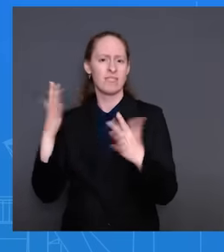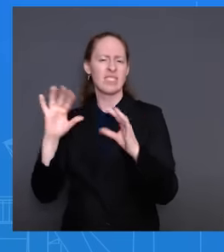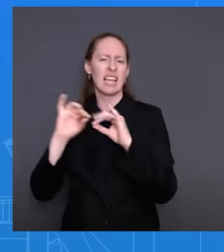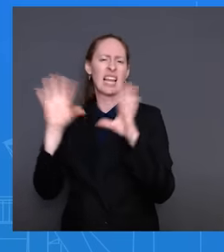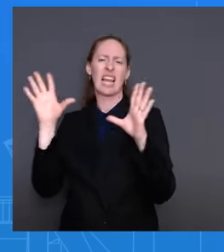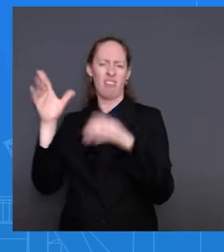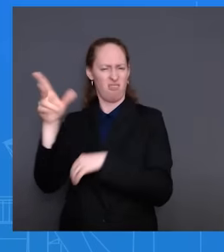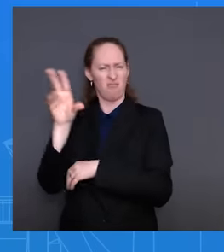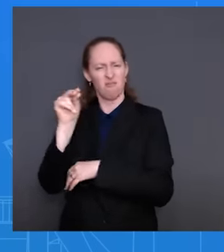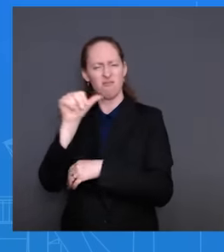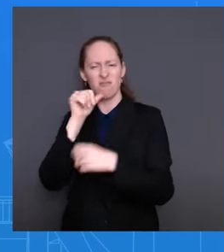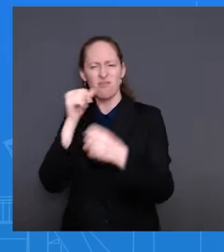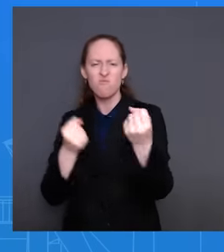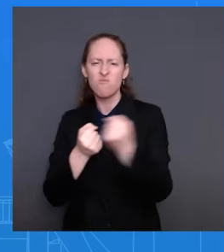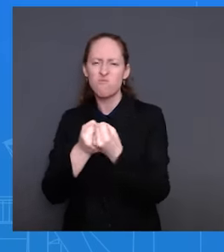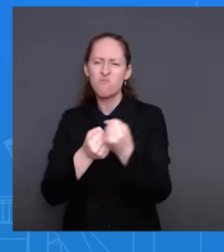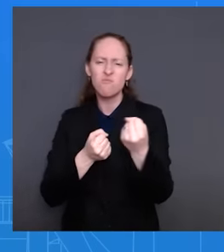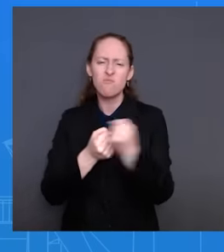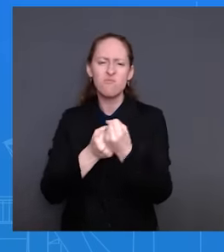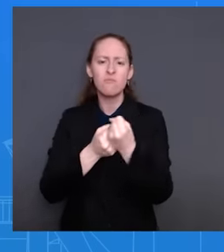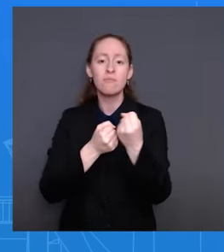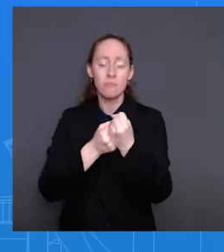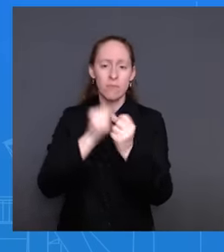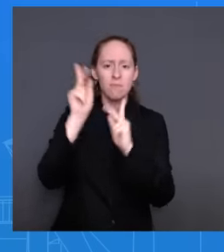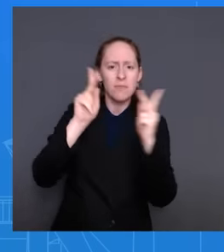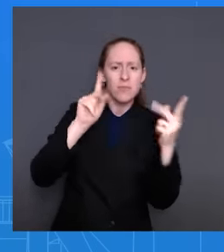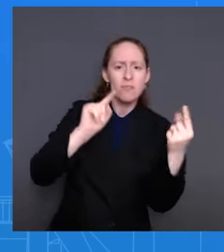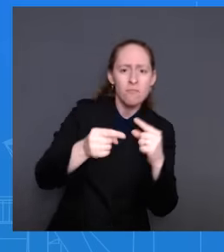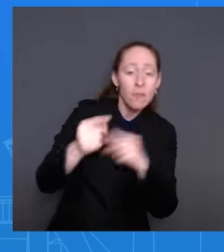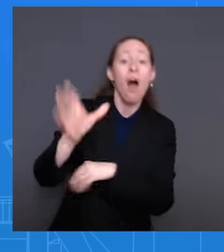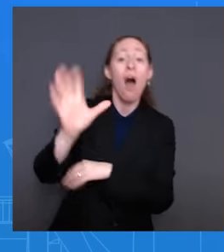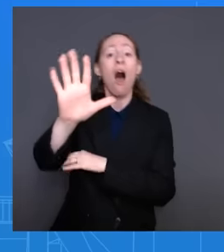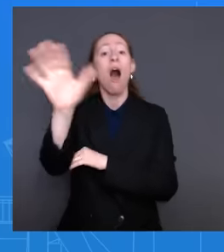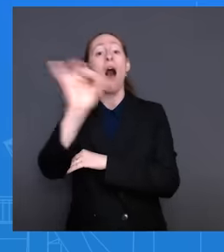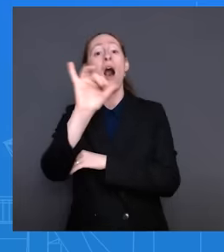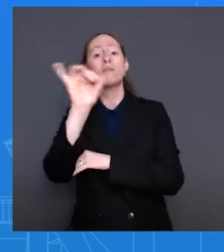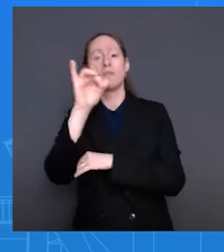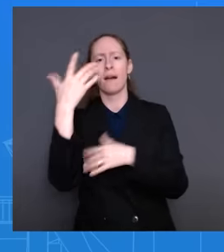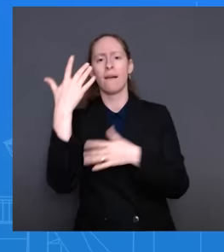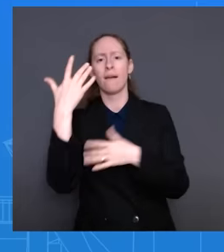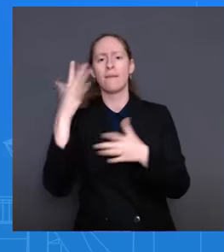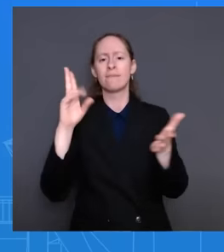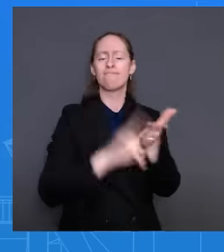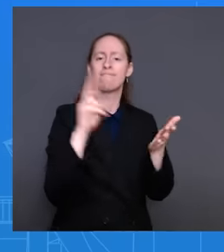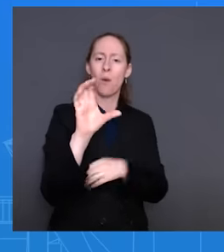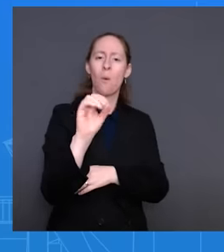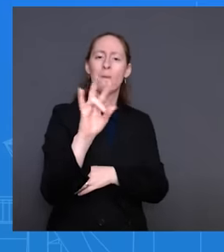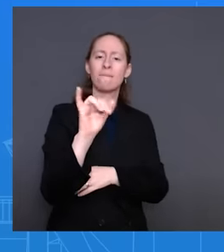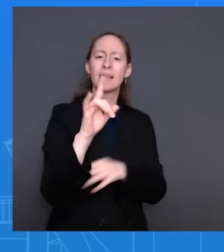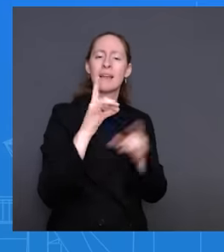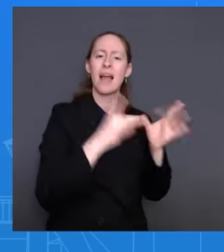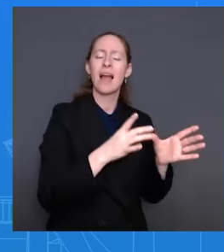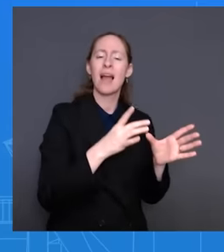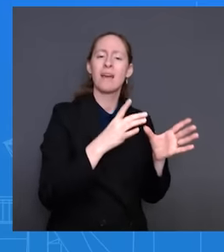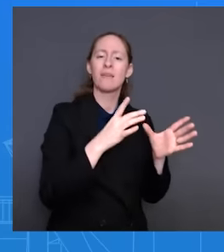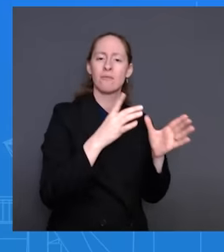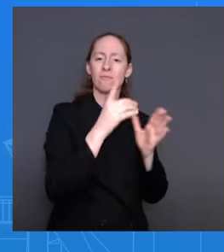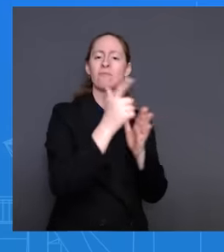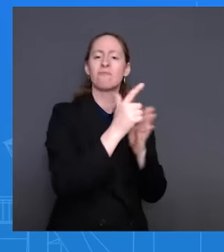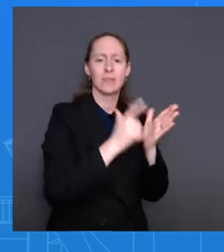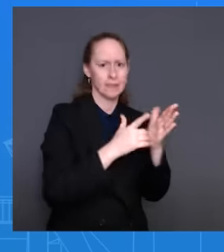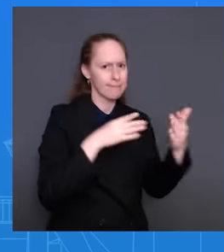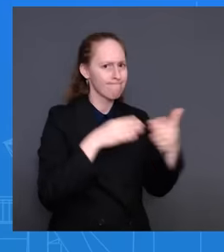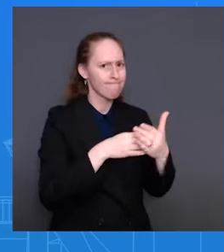to reestablish the White House Initiative on Asian Americans, Native Hawaiians, and Pacific Islanders, and